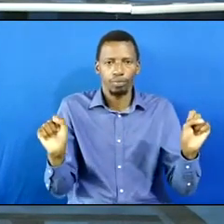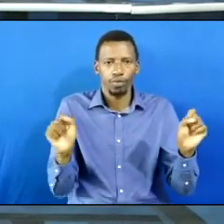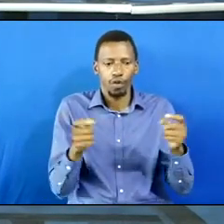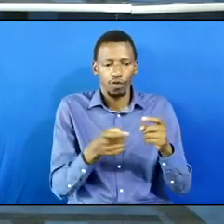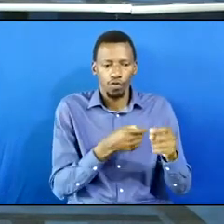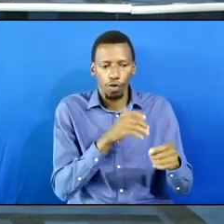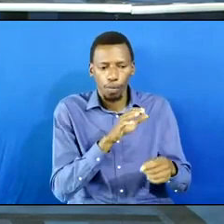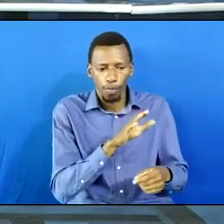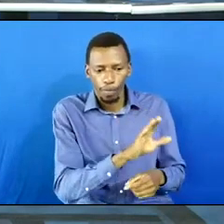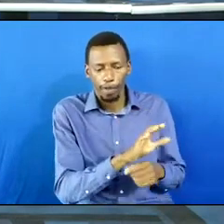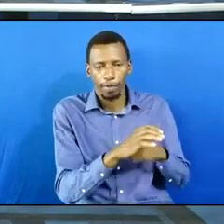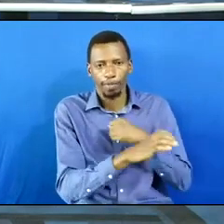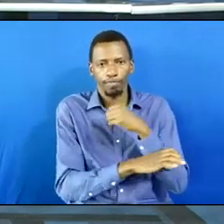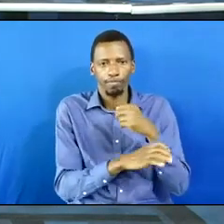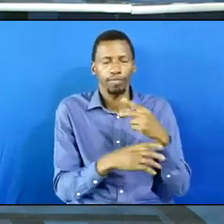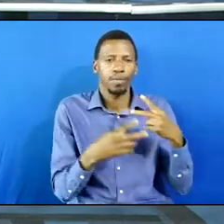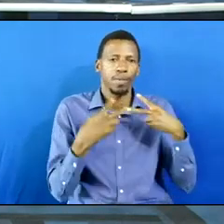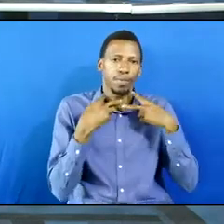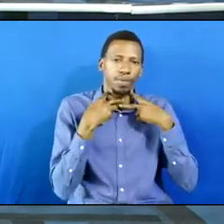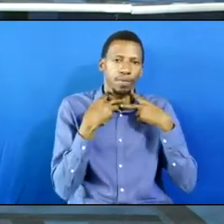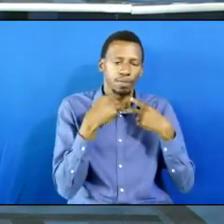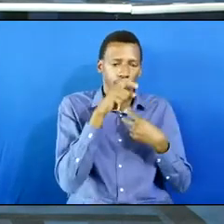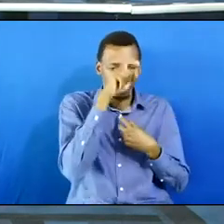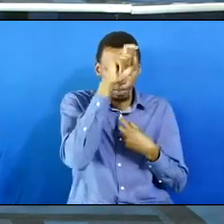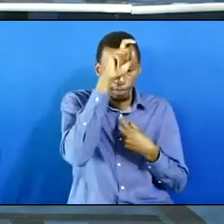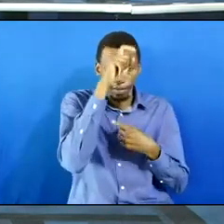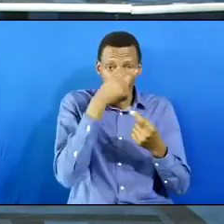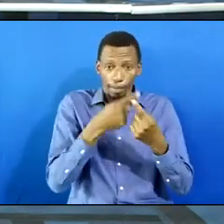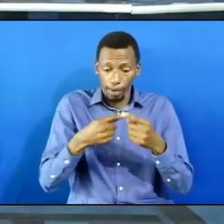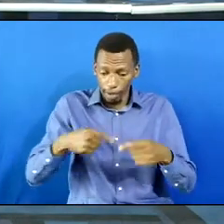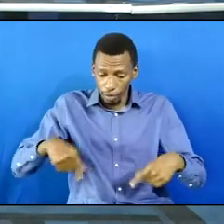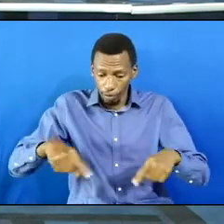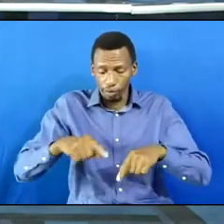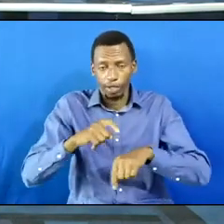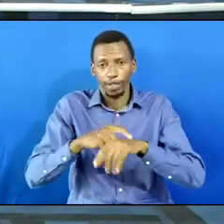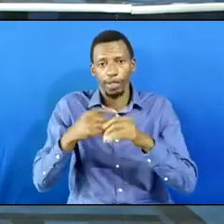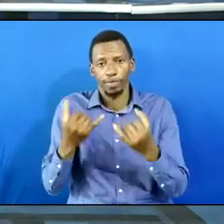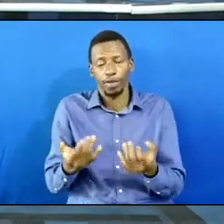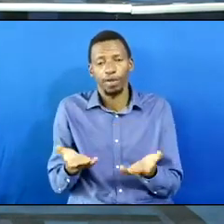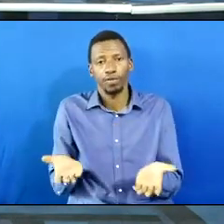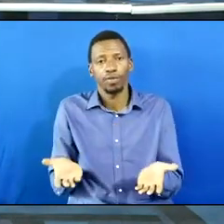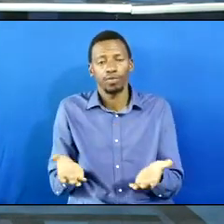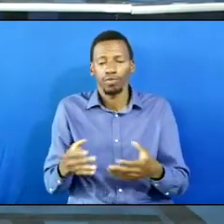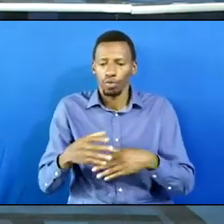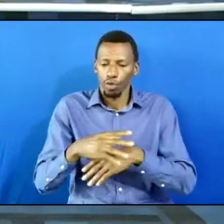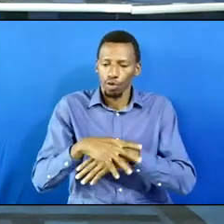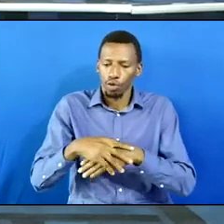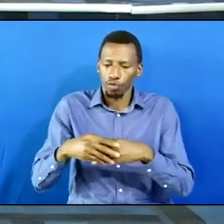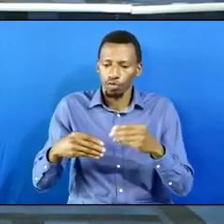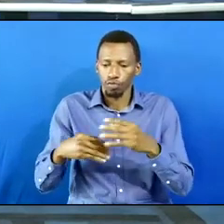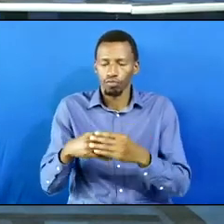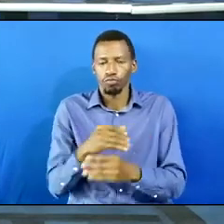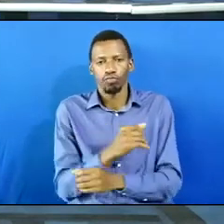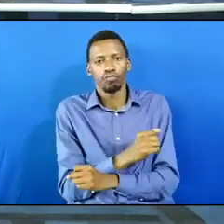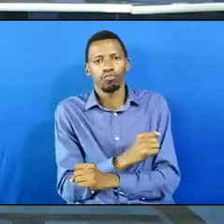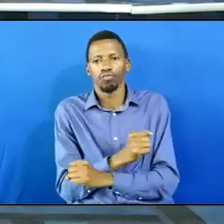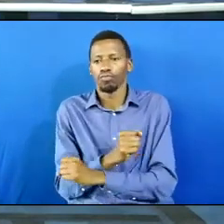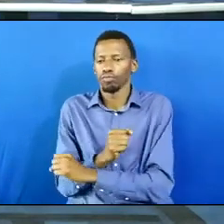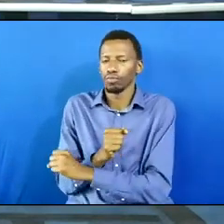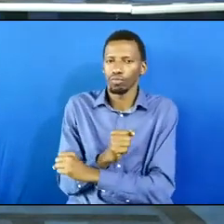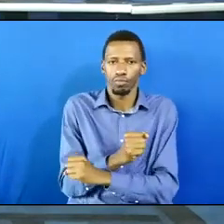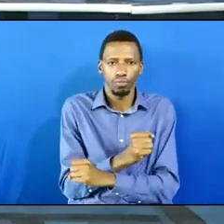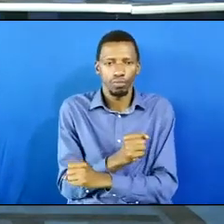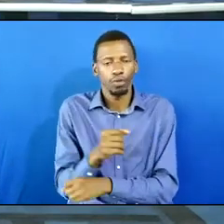bondage, from their country of their slavery. For us right now, we are here, comfortably seated. To God be the